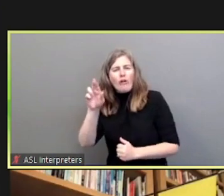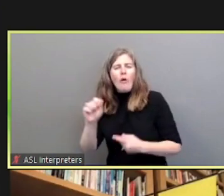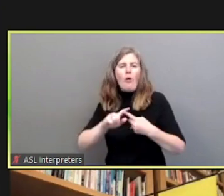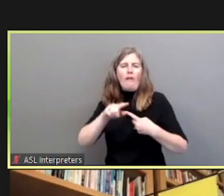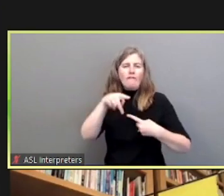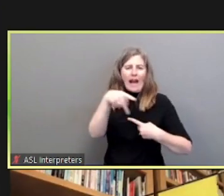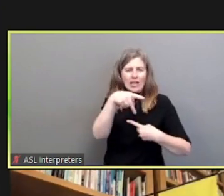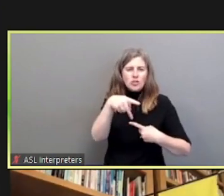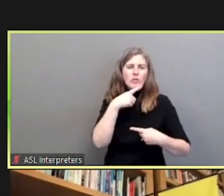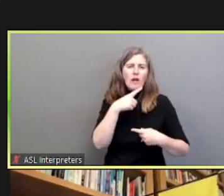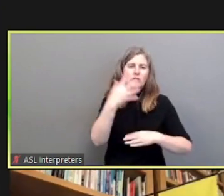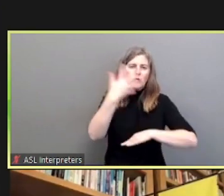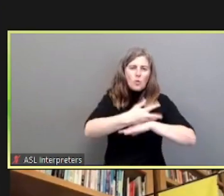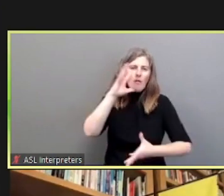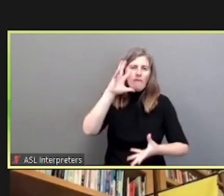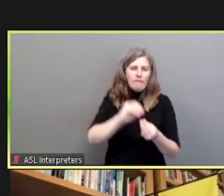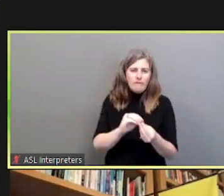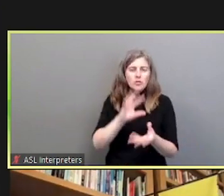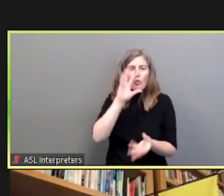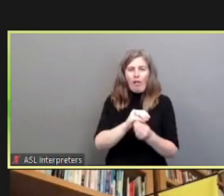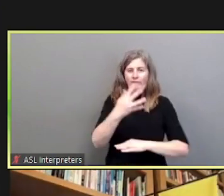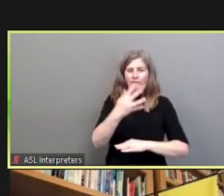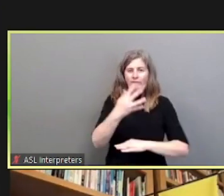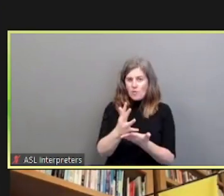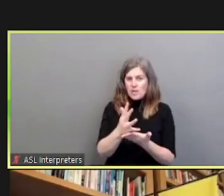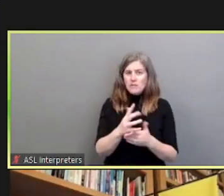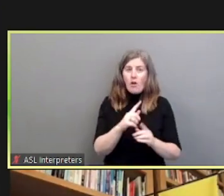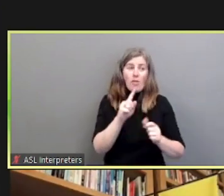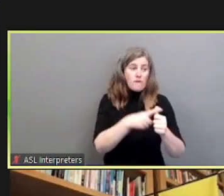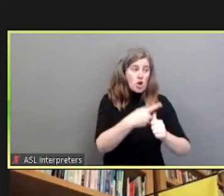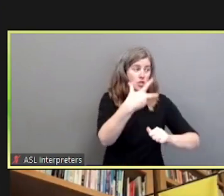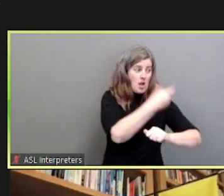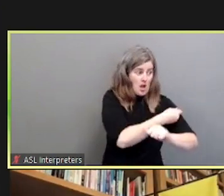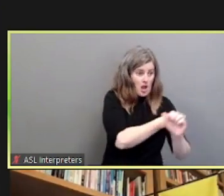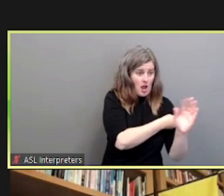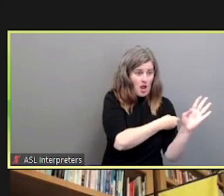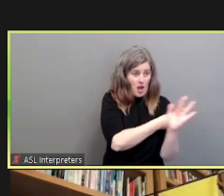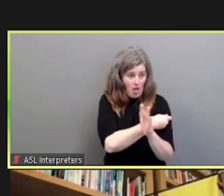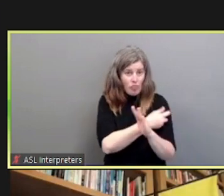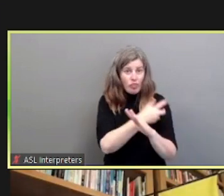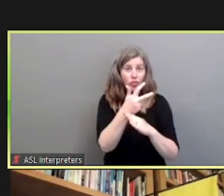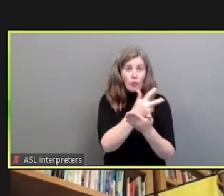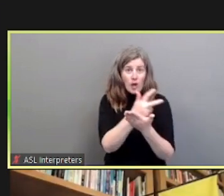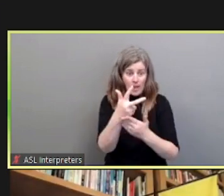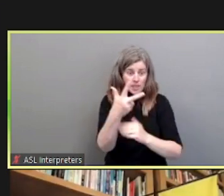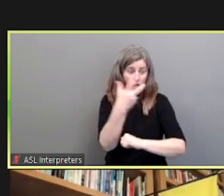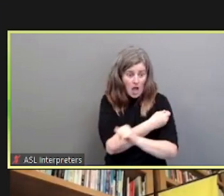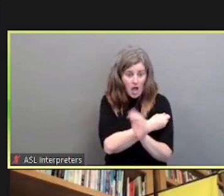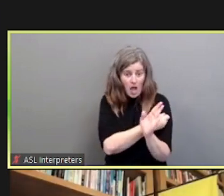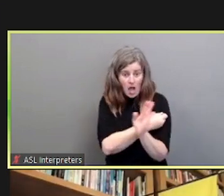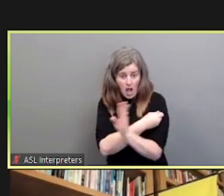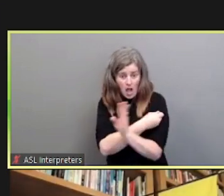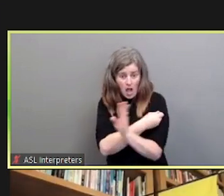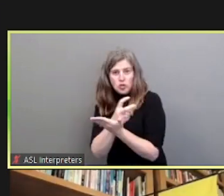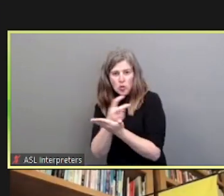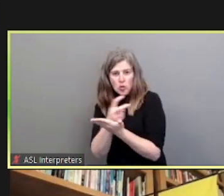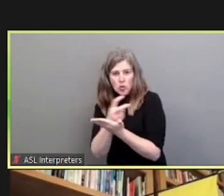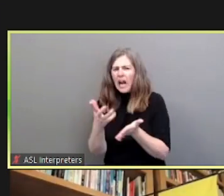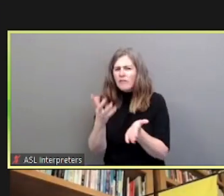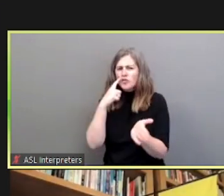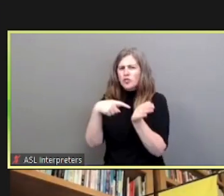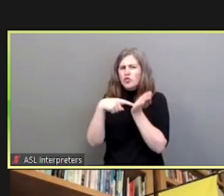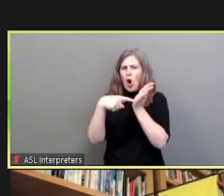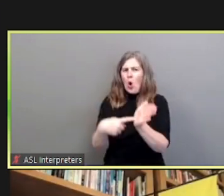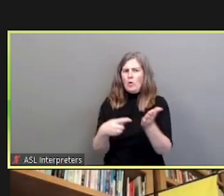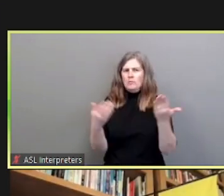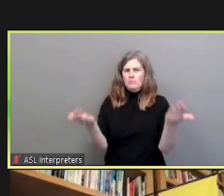Pfizer vaccine, from 3 weeks to the second dose, 2 weeks more to immunity. It is kind of reflected here in my